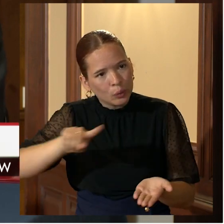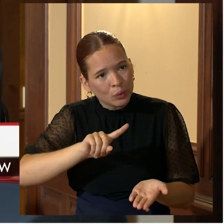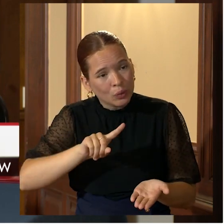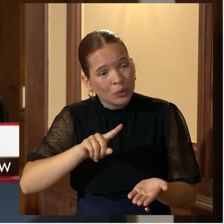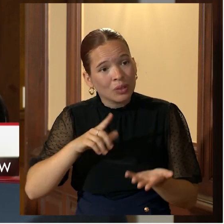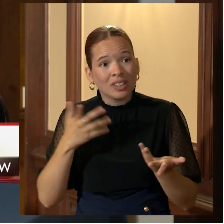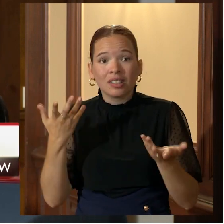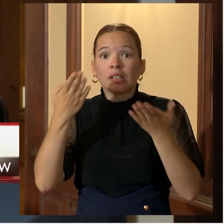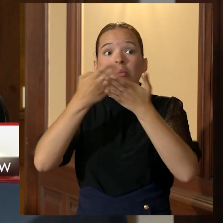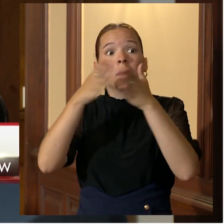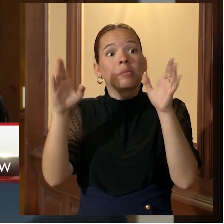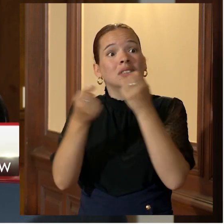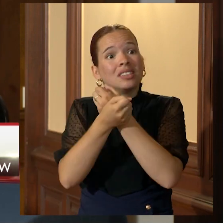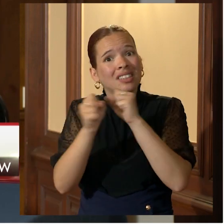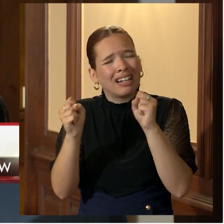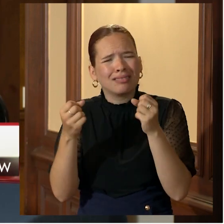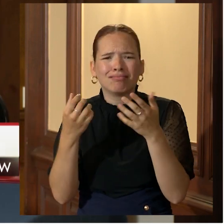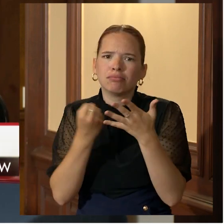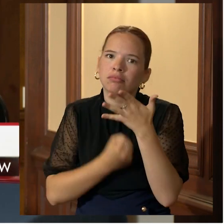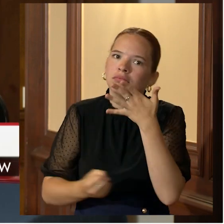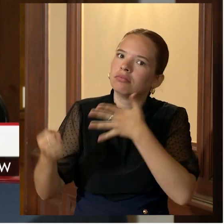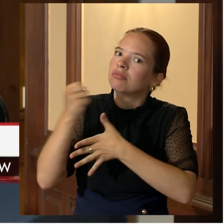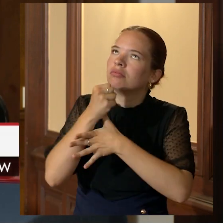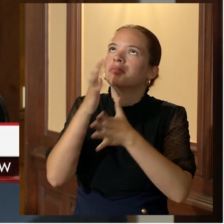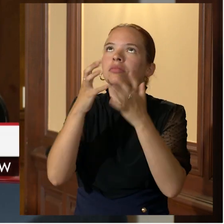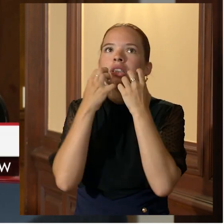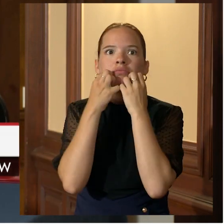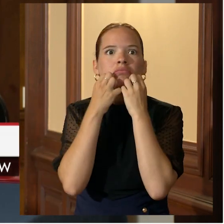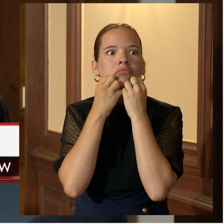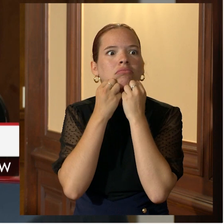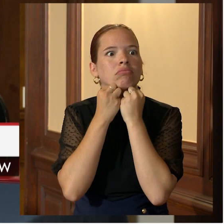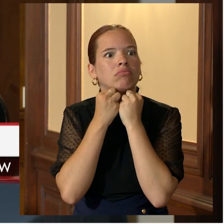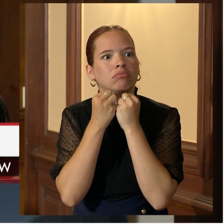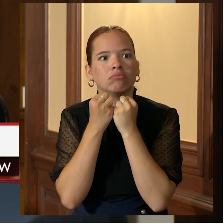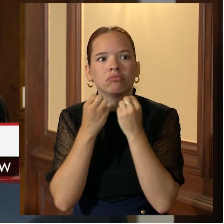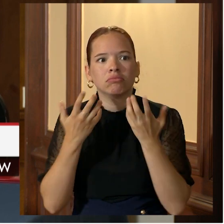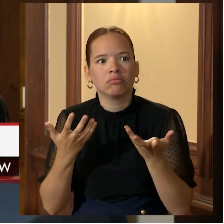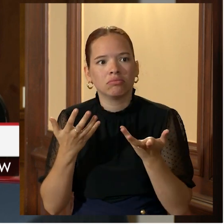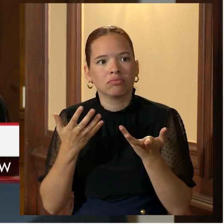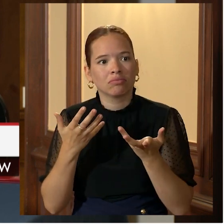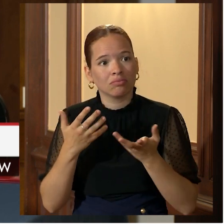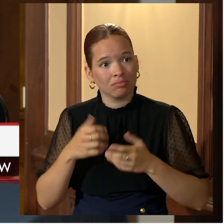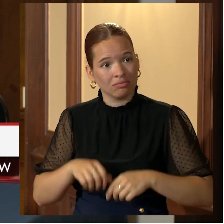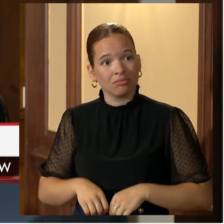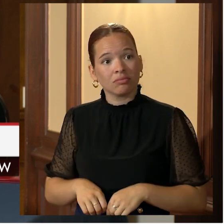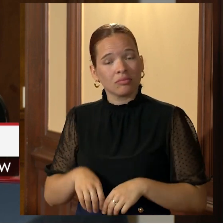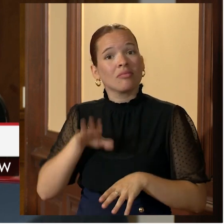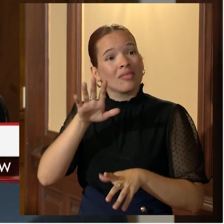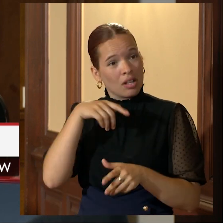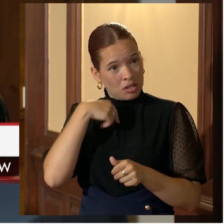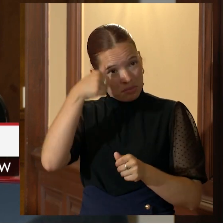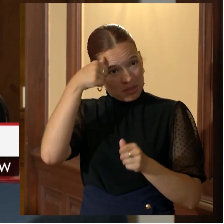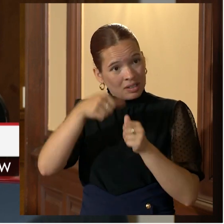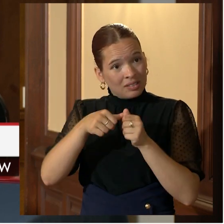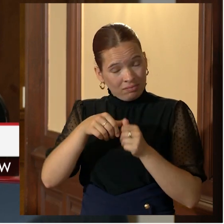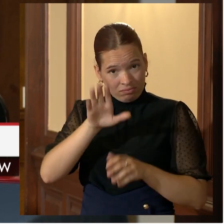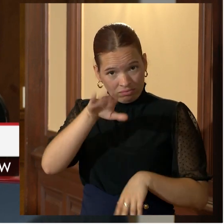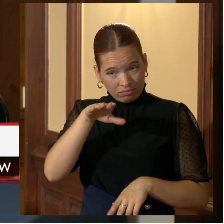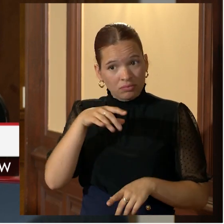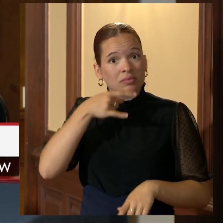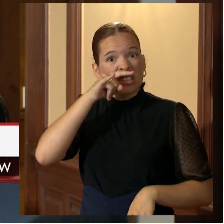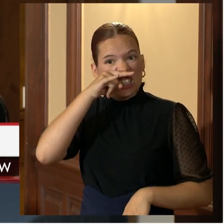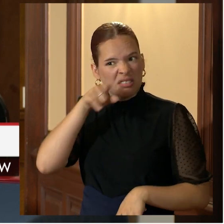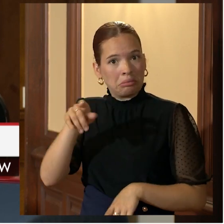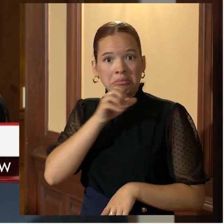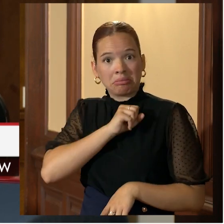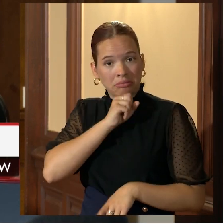a kid that when he was 13 years old was written off, came from a good family, was told that he'd be dead by 18, hopefully in jail by 21.